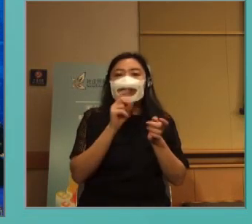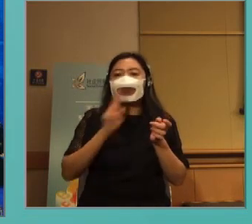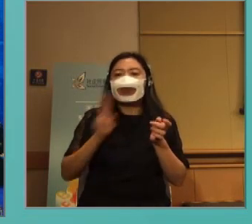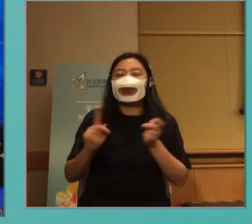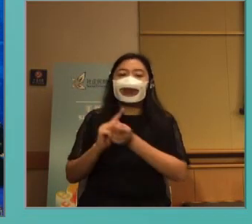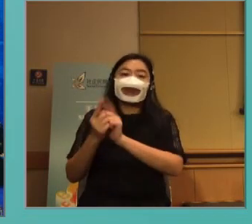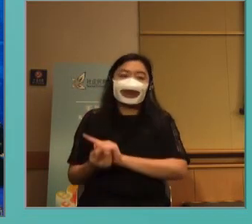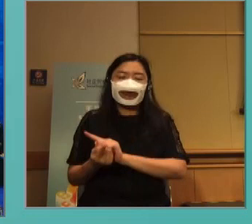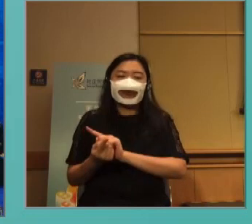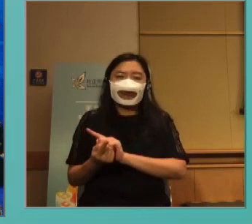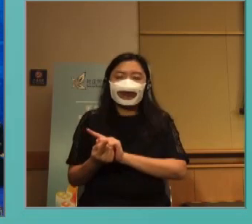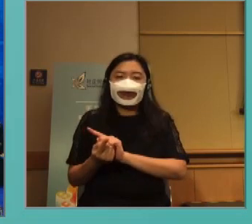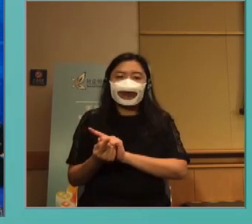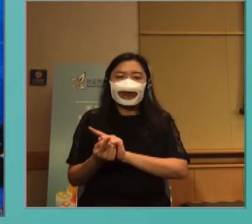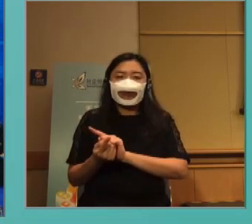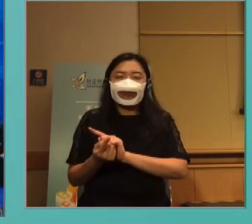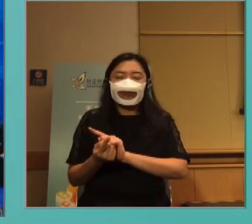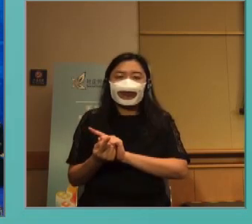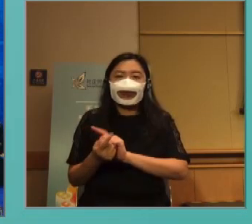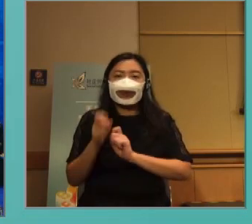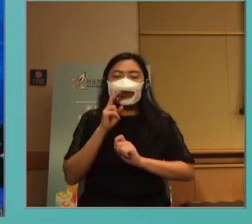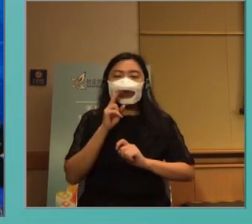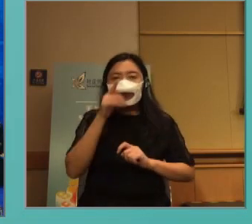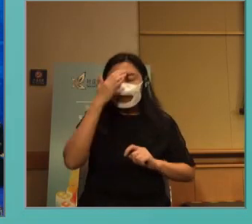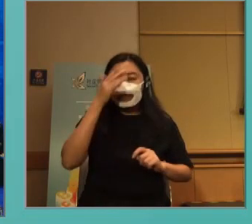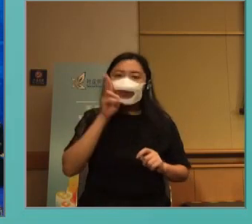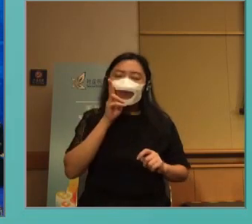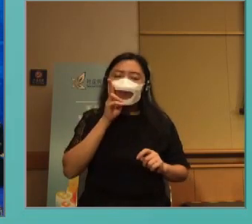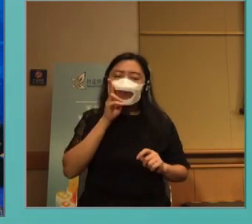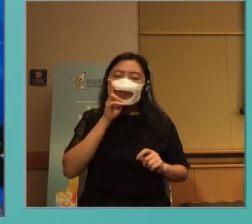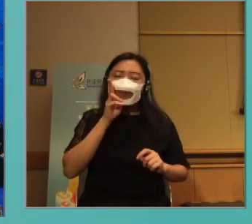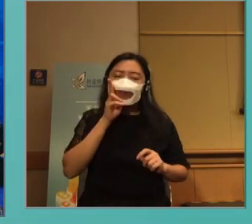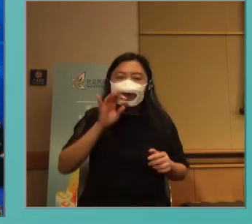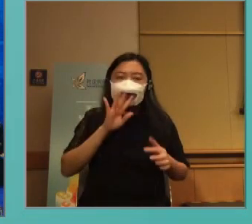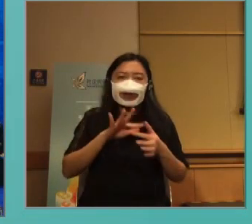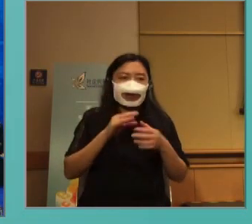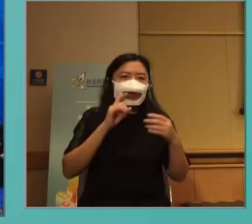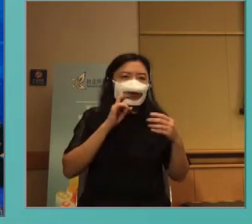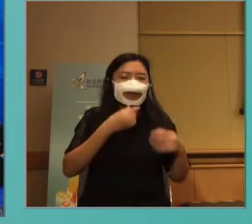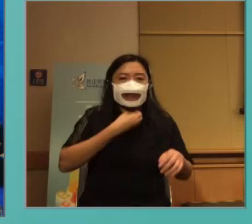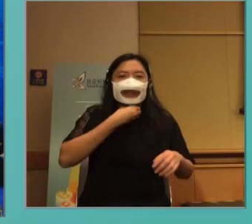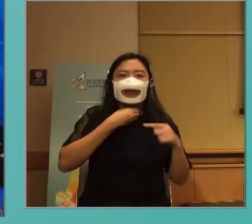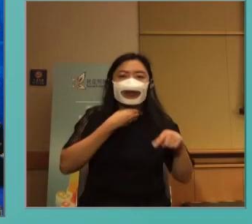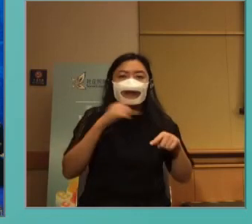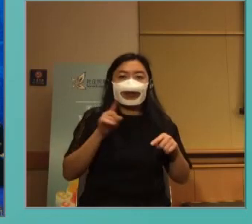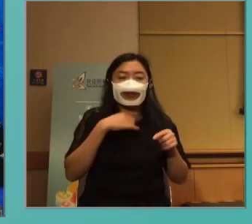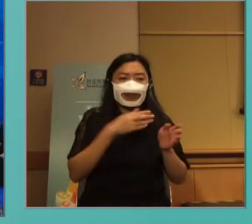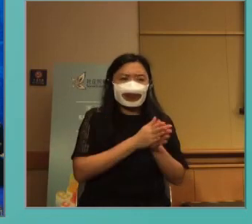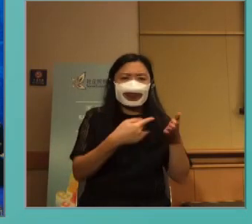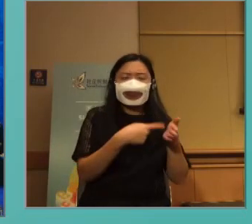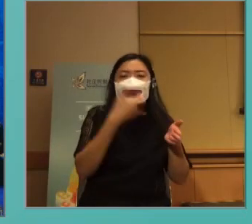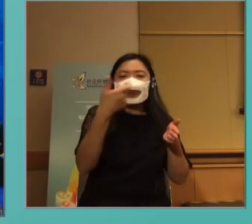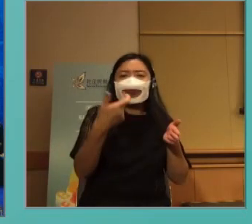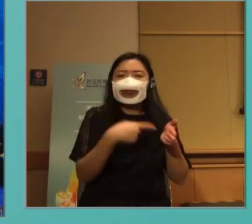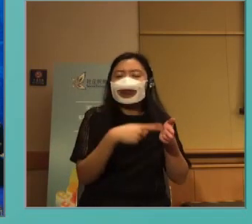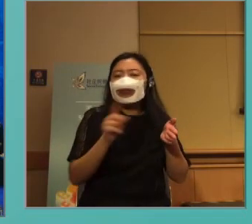the educational bottleneck. What is a wallet? Where do you start? Do you know nothing about it? Start with the MetaMask. Talk